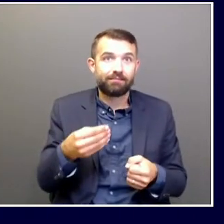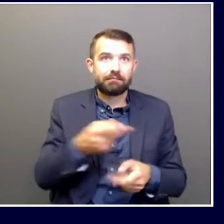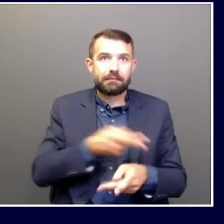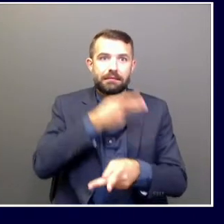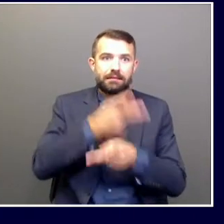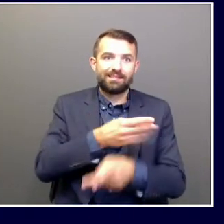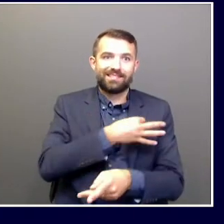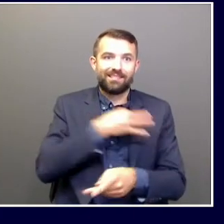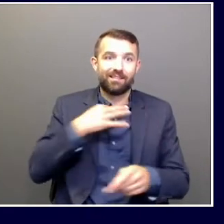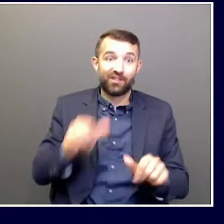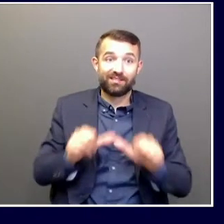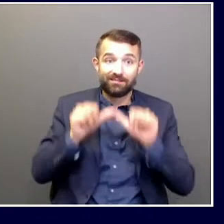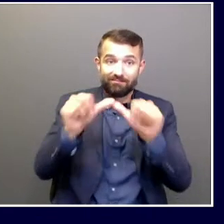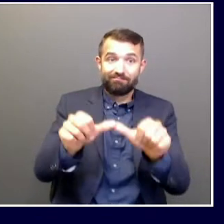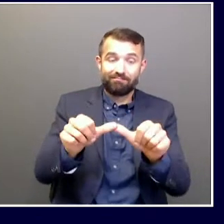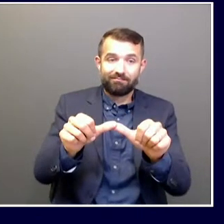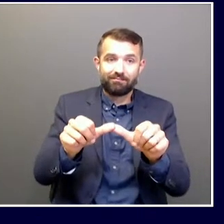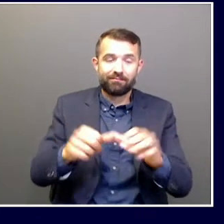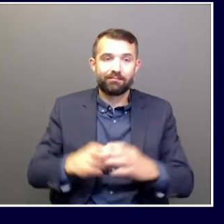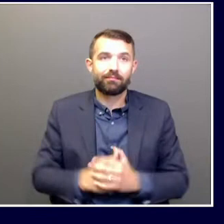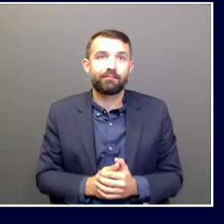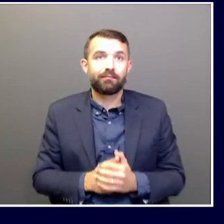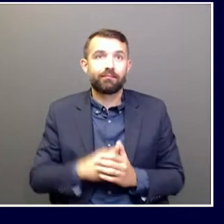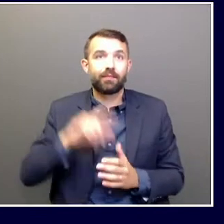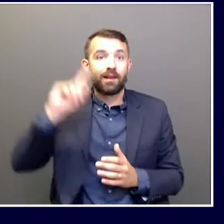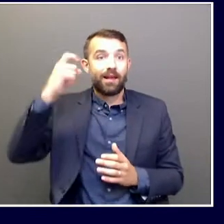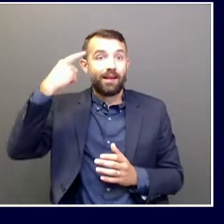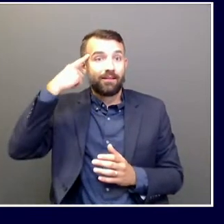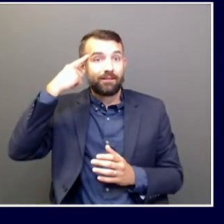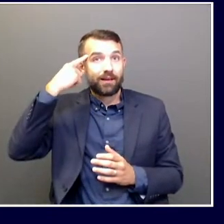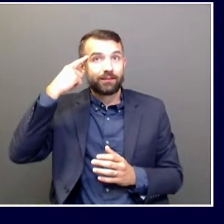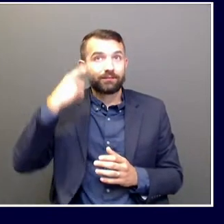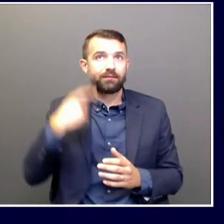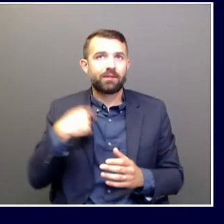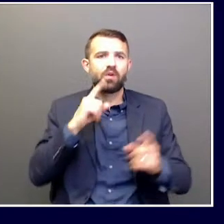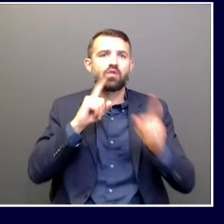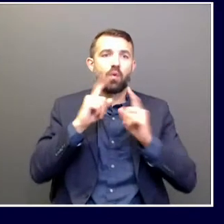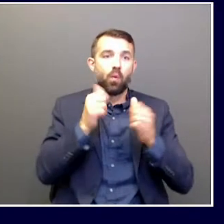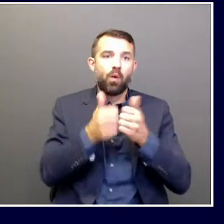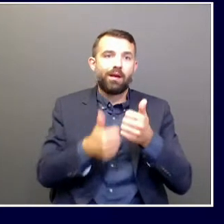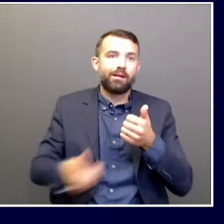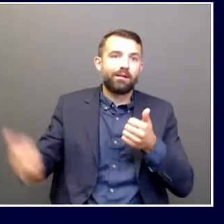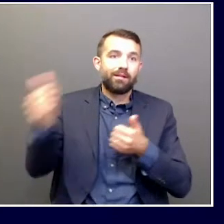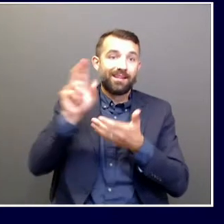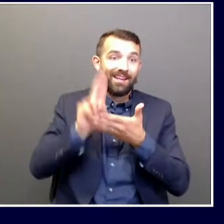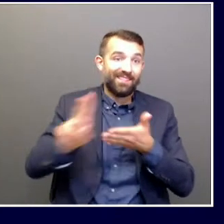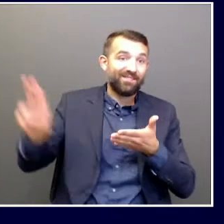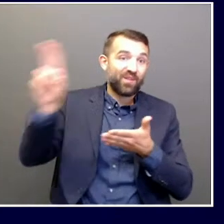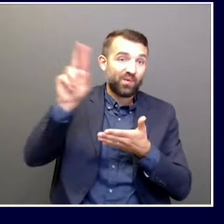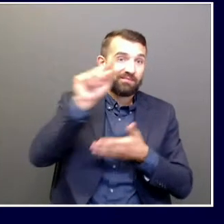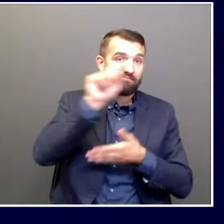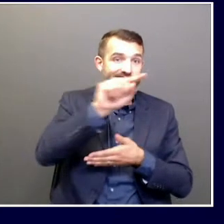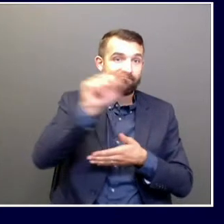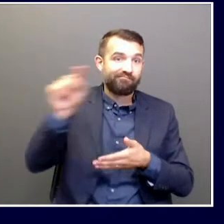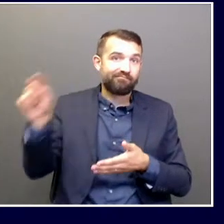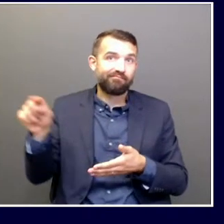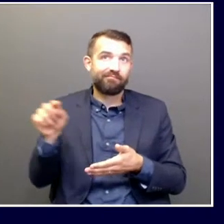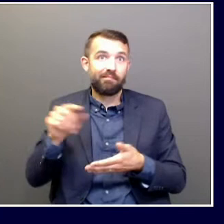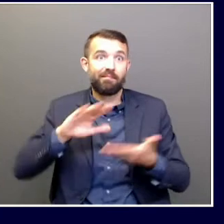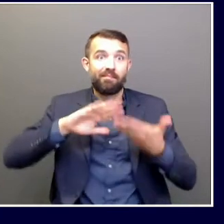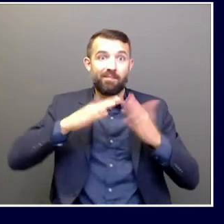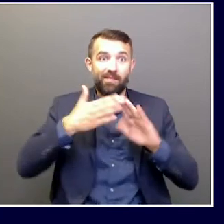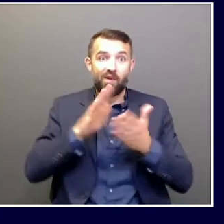personally talked with the chancellor of the university and President Dagler of the Maine Community College System, and with nursing